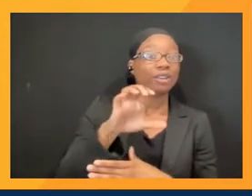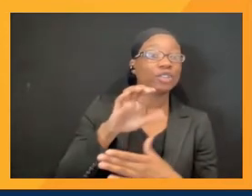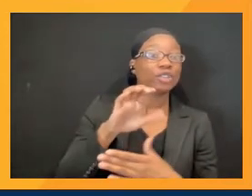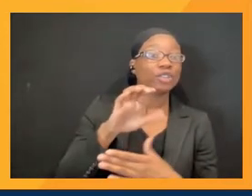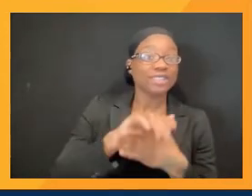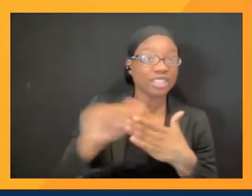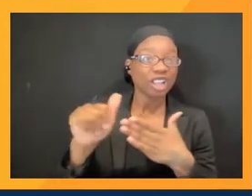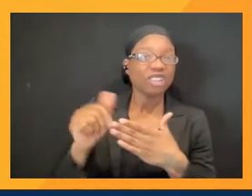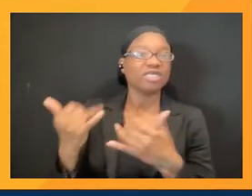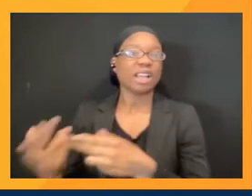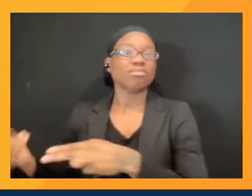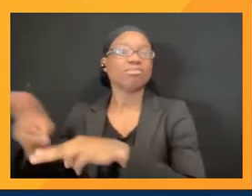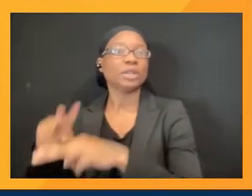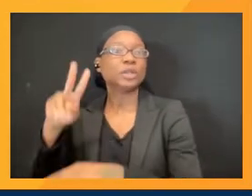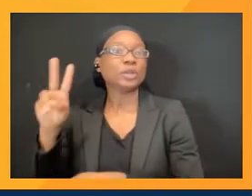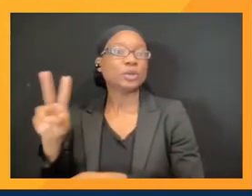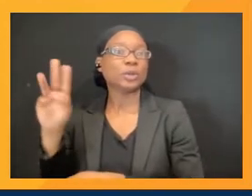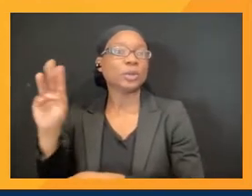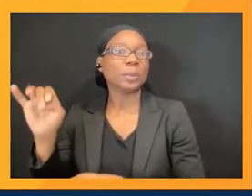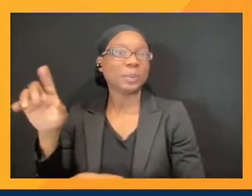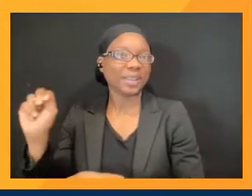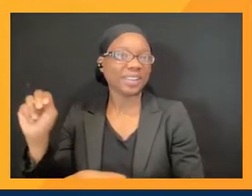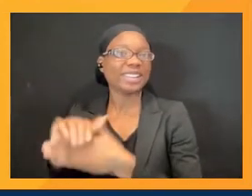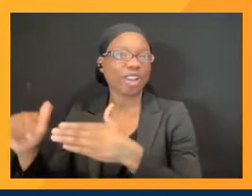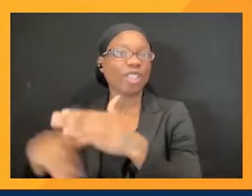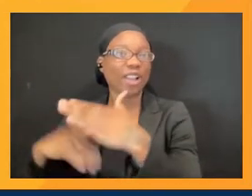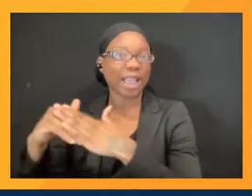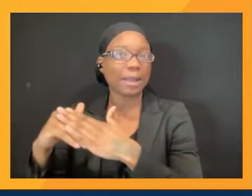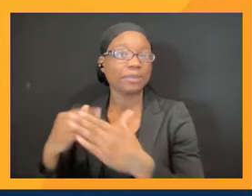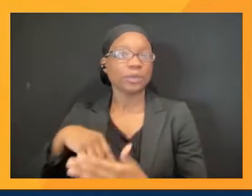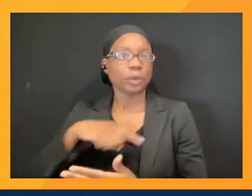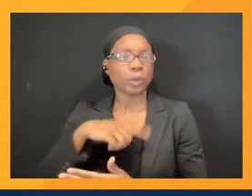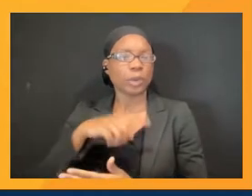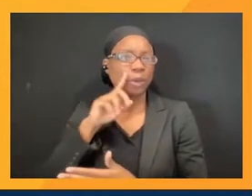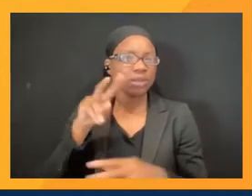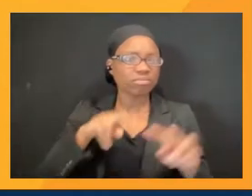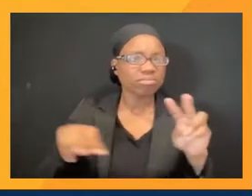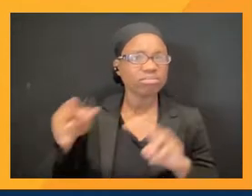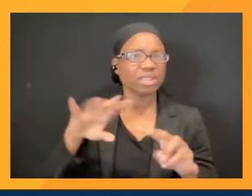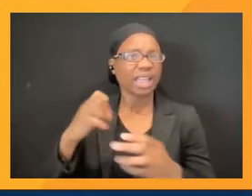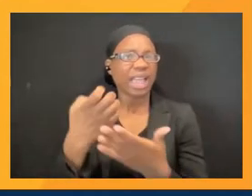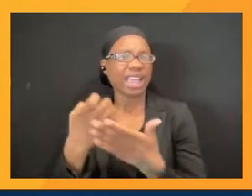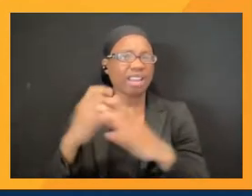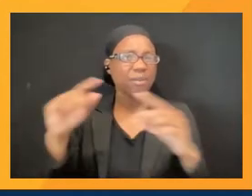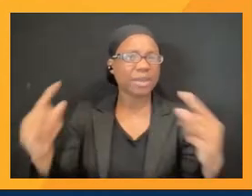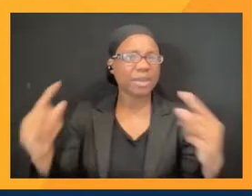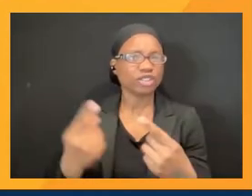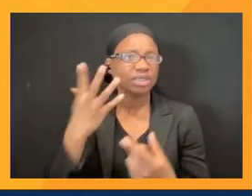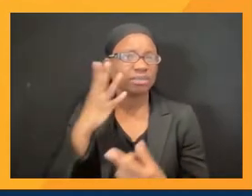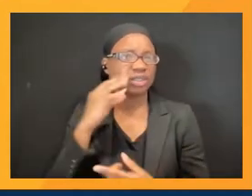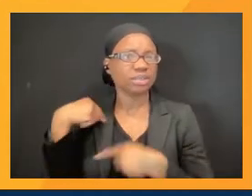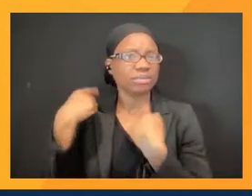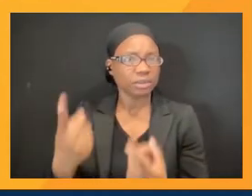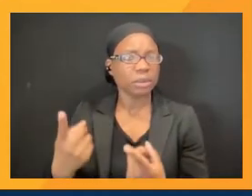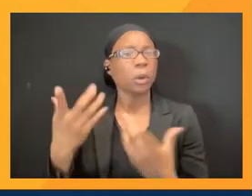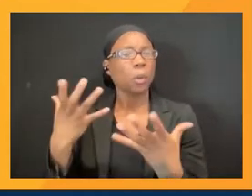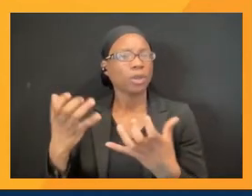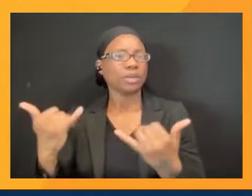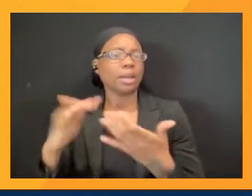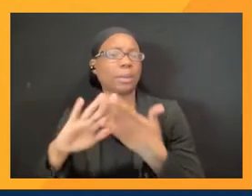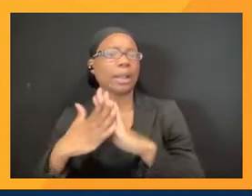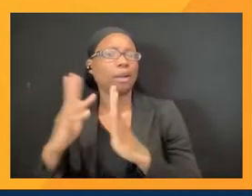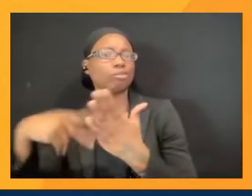connect businesses to resources so that we wouldn't repeat some of the challenges previously in previous COVID relief, so that we could